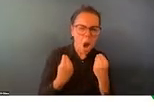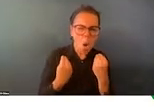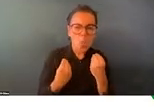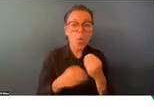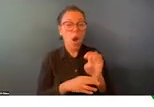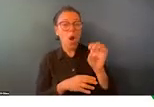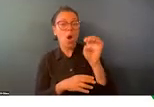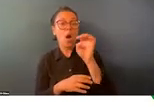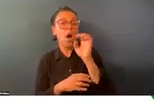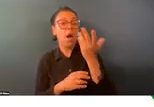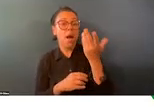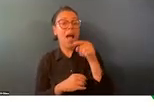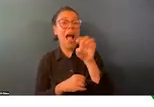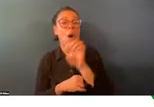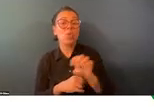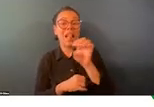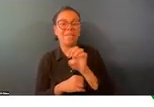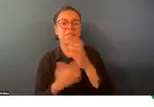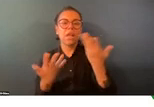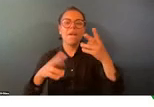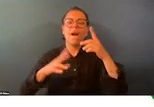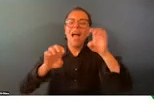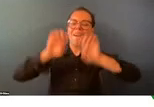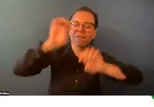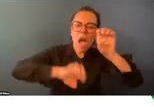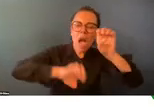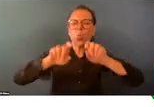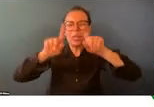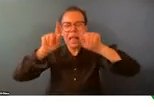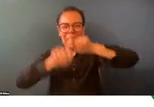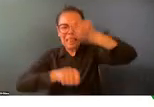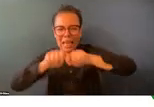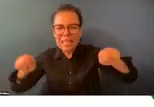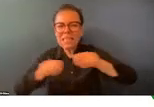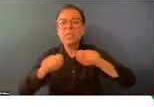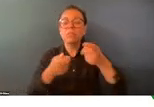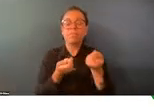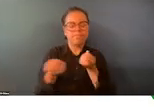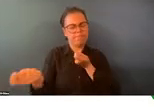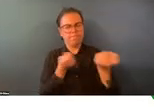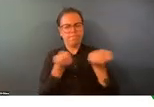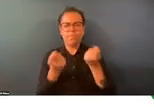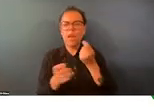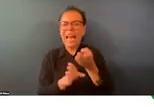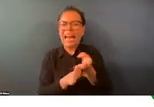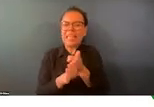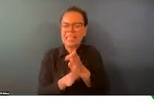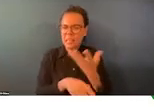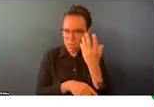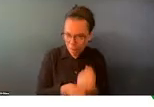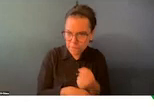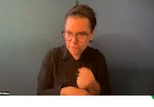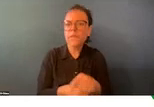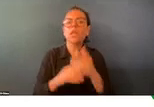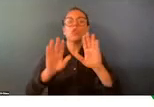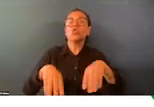Equidev conducts risk assessment and implements risk management plans to ensure the safety of wash